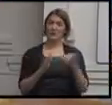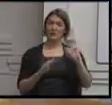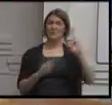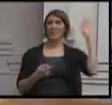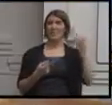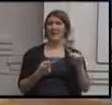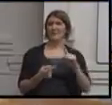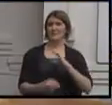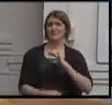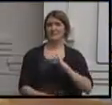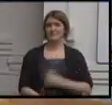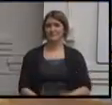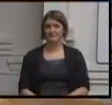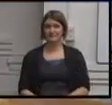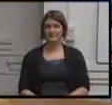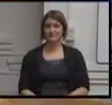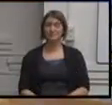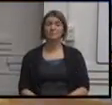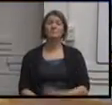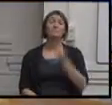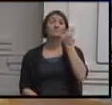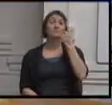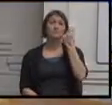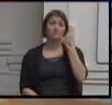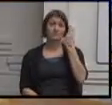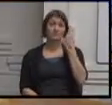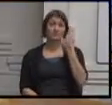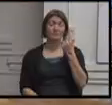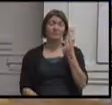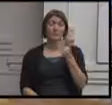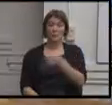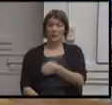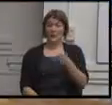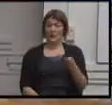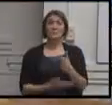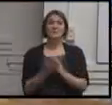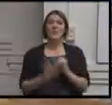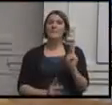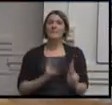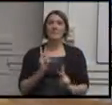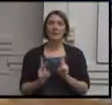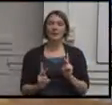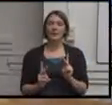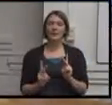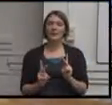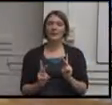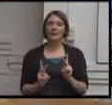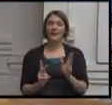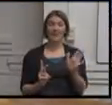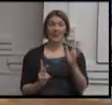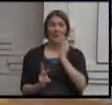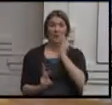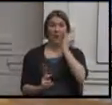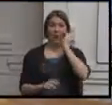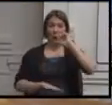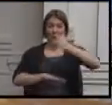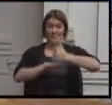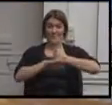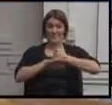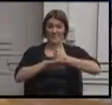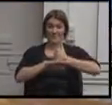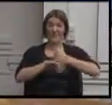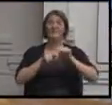insurance rates. There are those folks, even in Brattleboro, whose residence exists